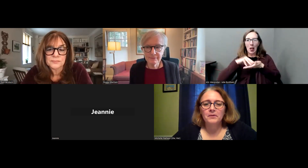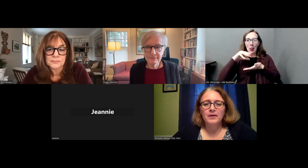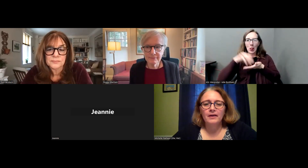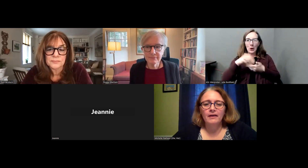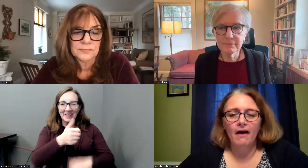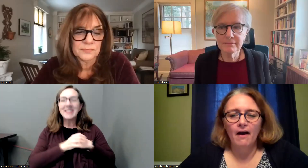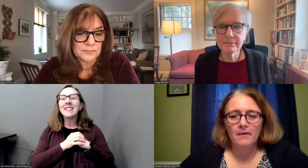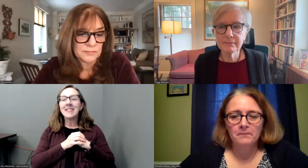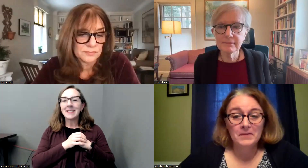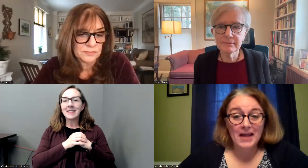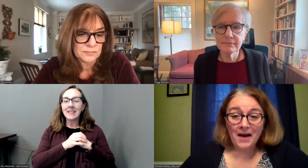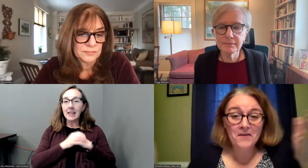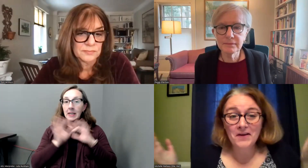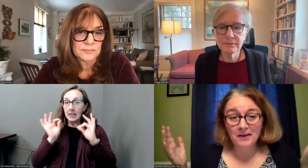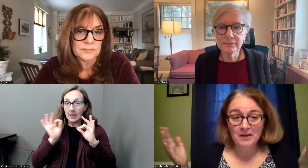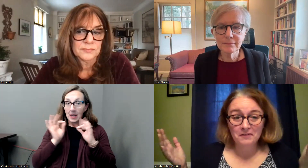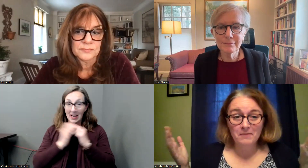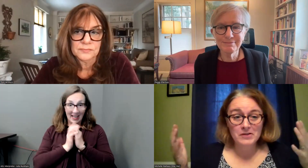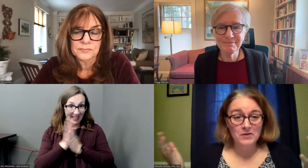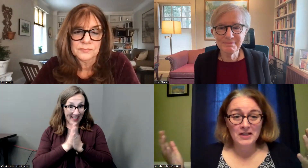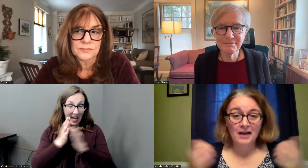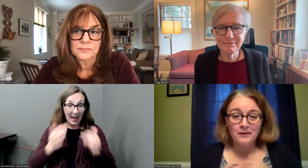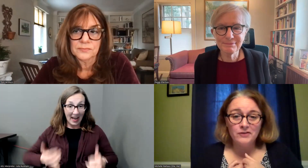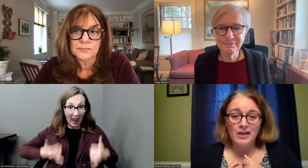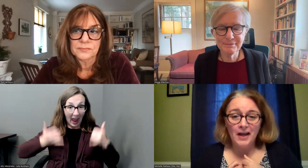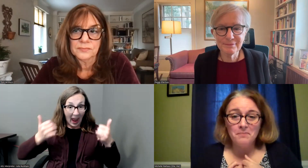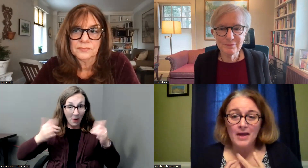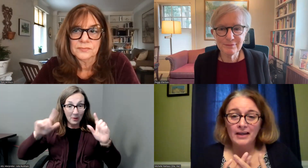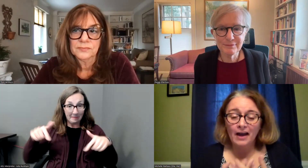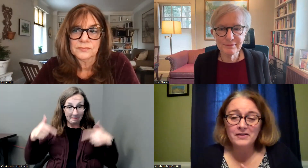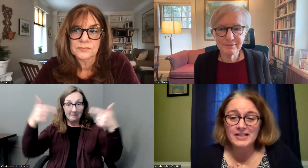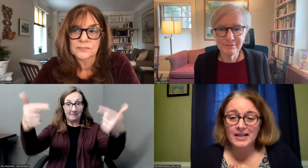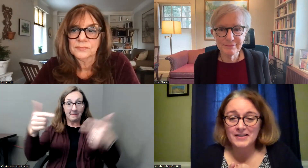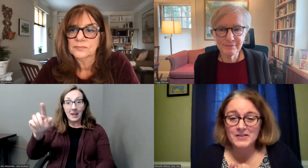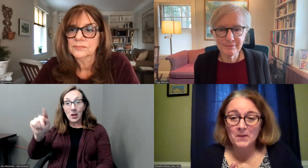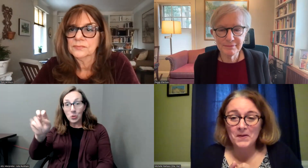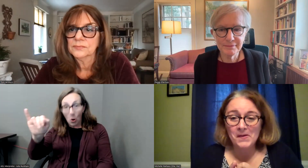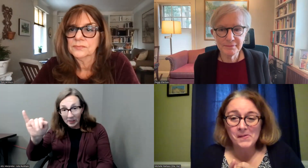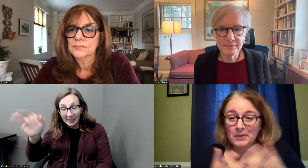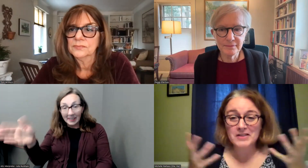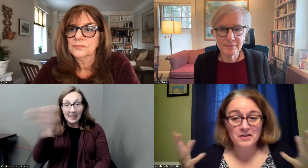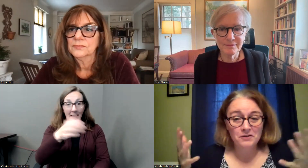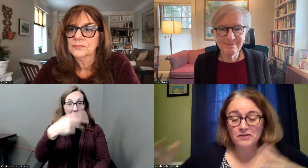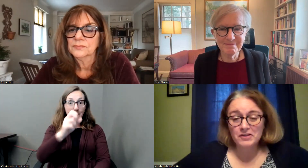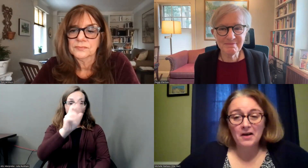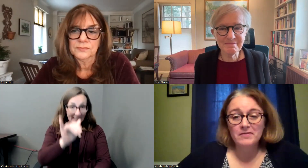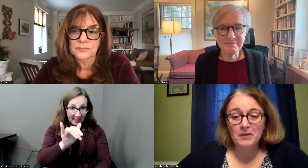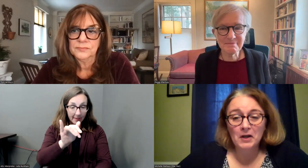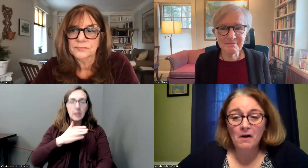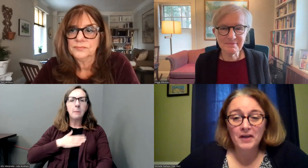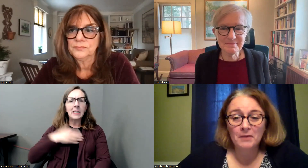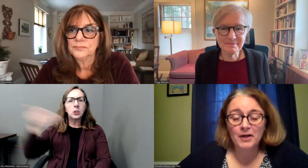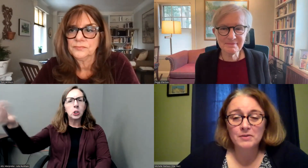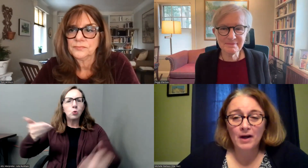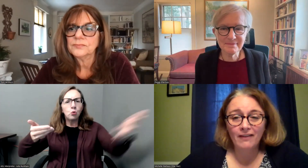we will be now hearing from Tony Iacolucci and Peggy Ellertson. So please introduce yourselves. I'm going